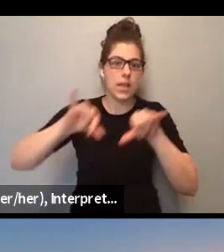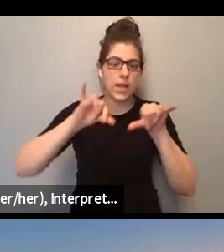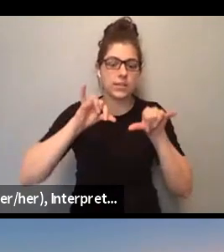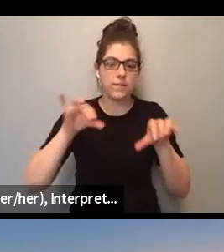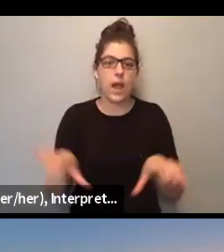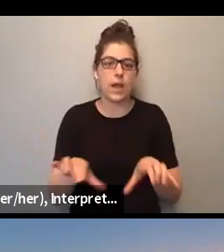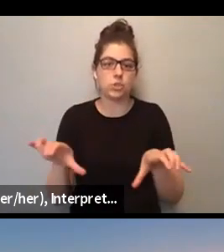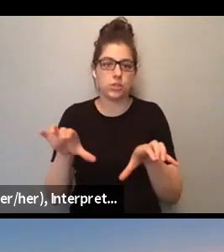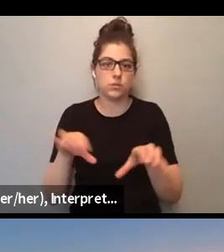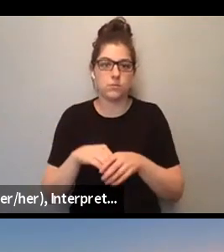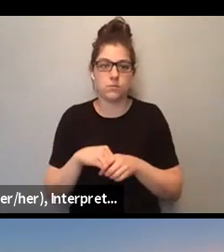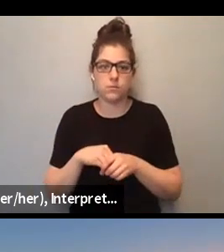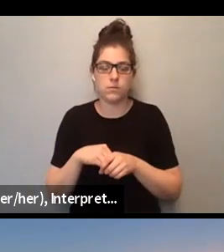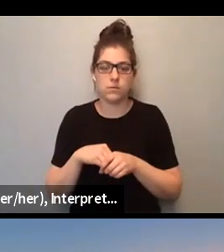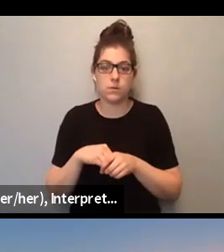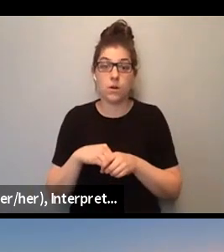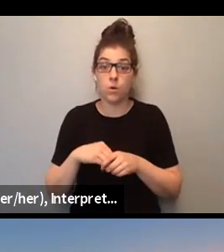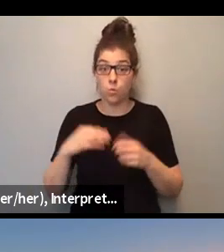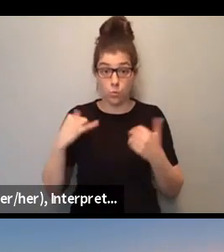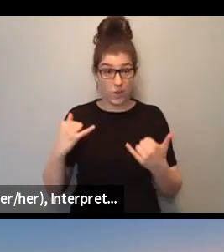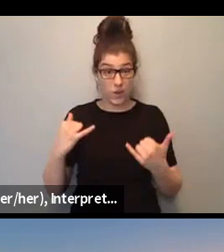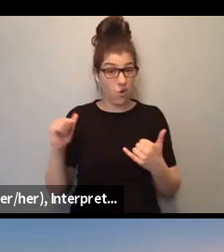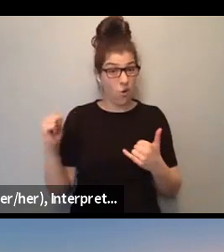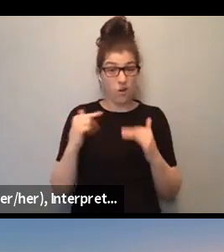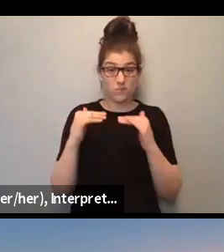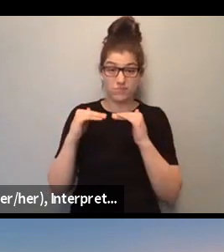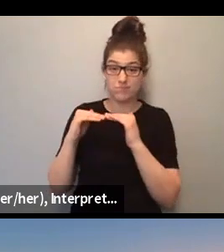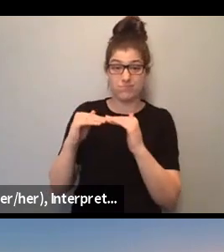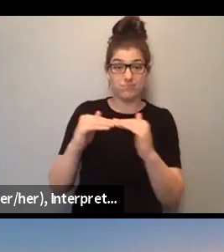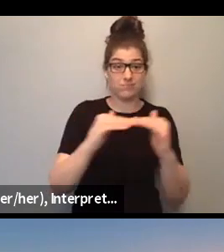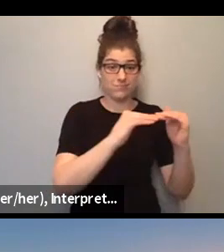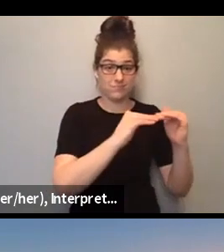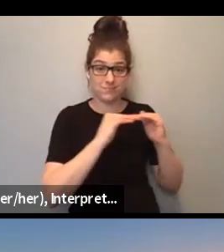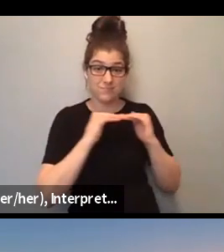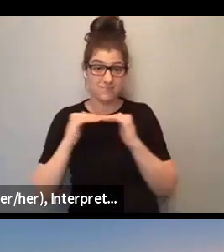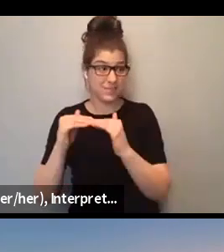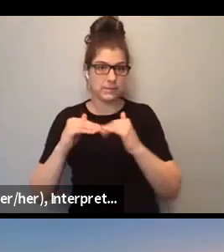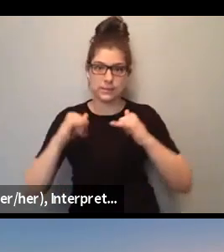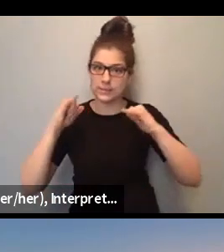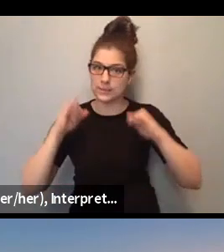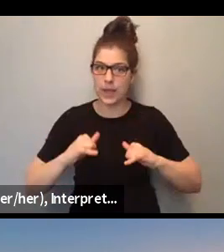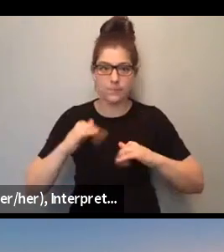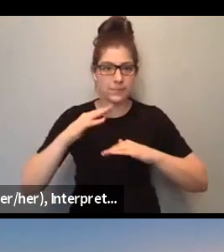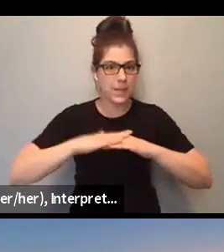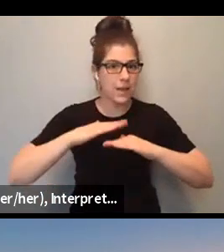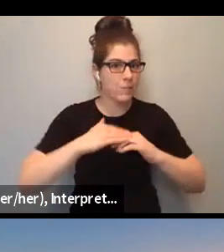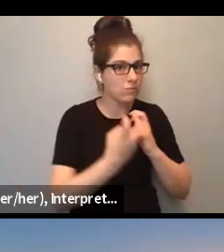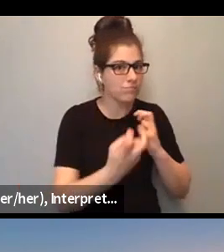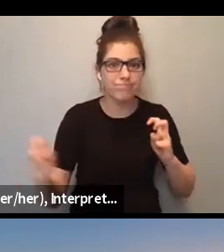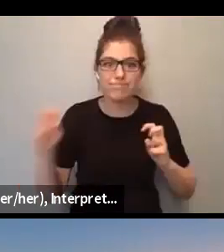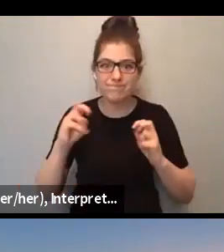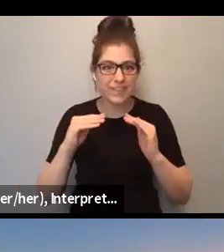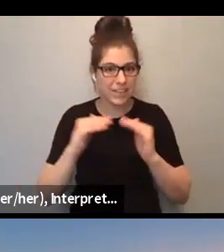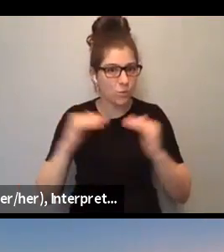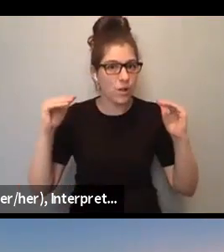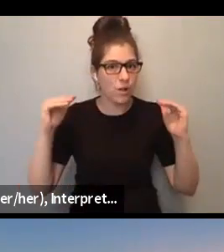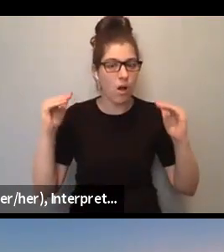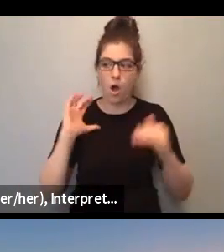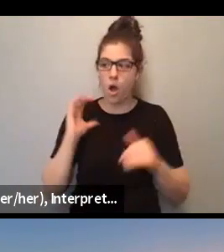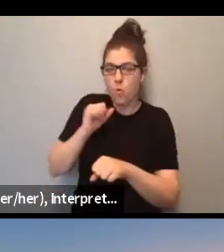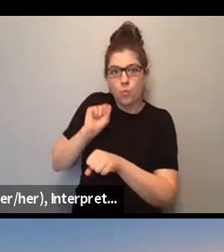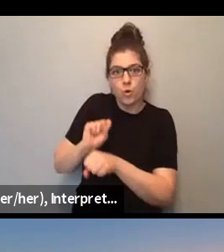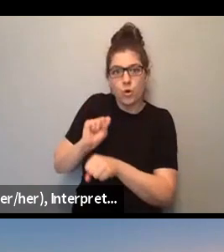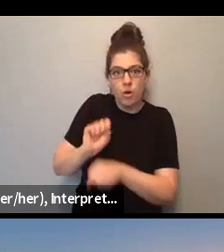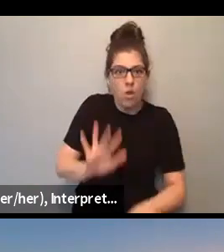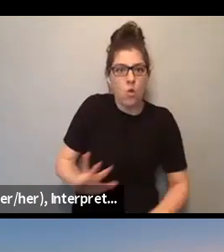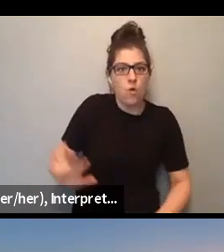and accept that we are equal players at the collective table. The work that each of us contributes across the board